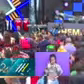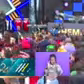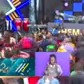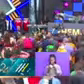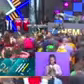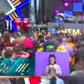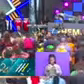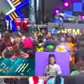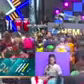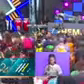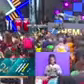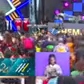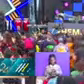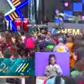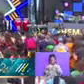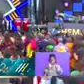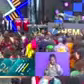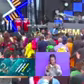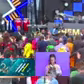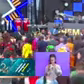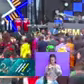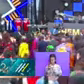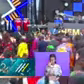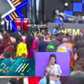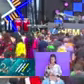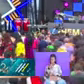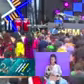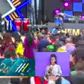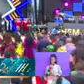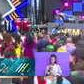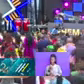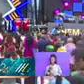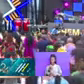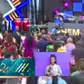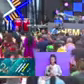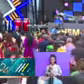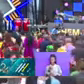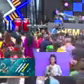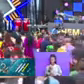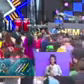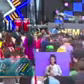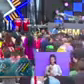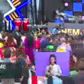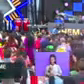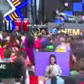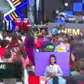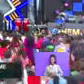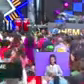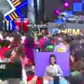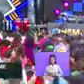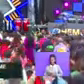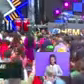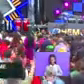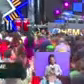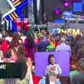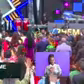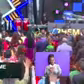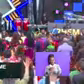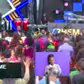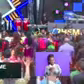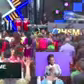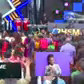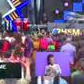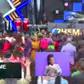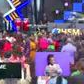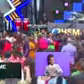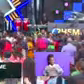in your wife family if you are a man can you can you guys sing just slowly so that I